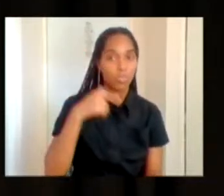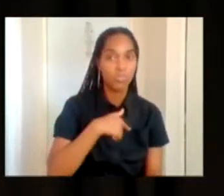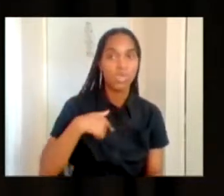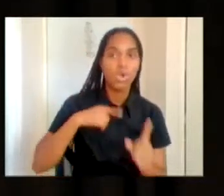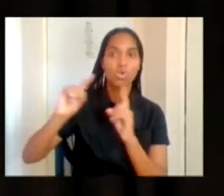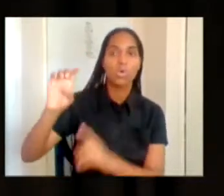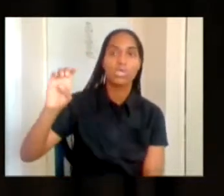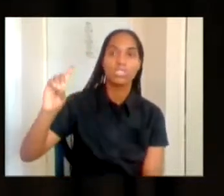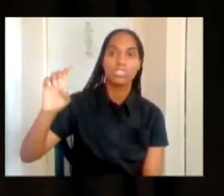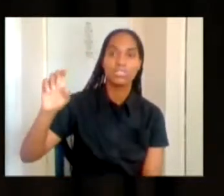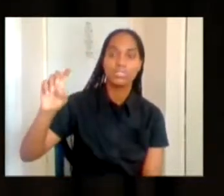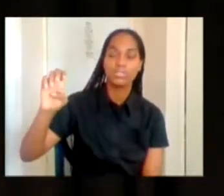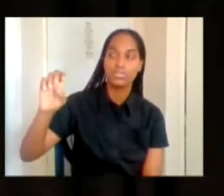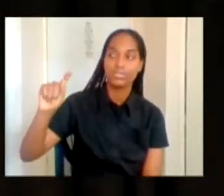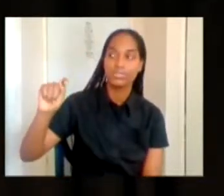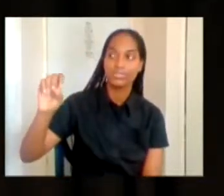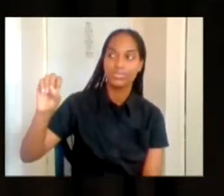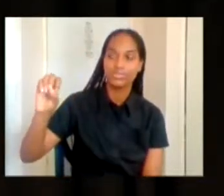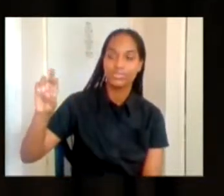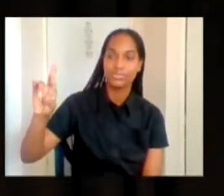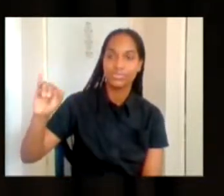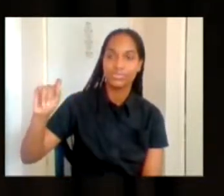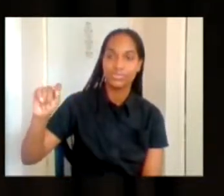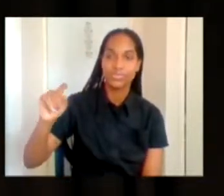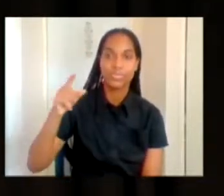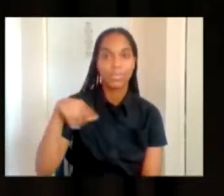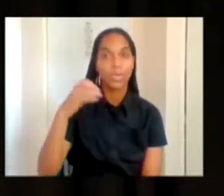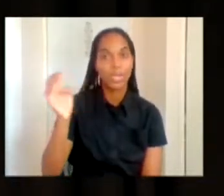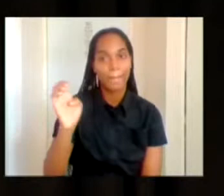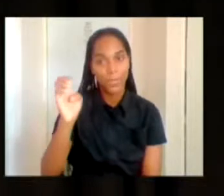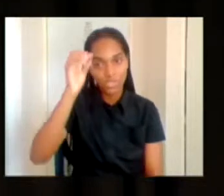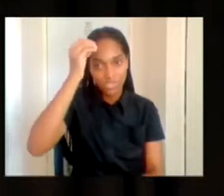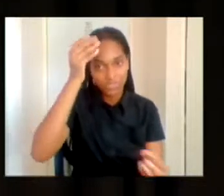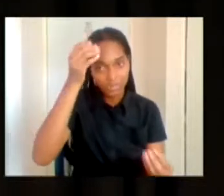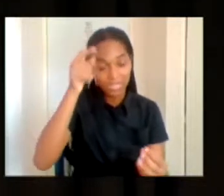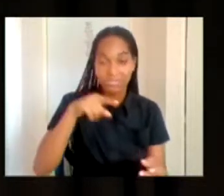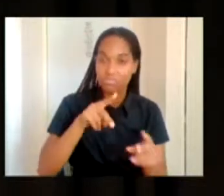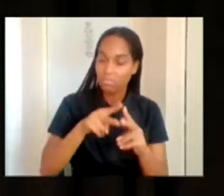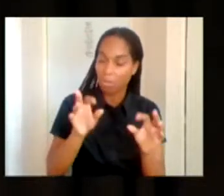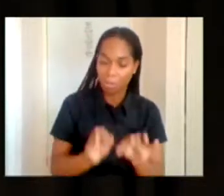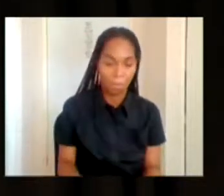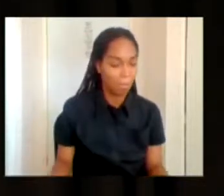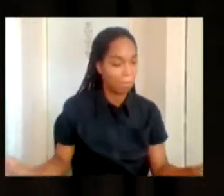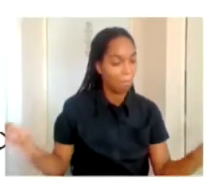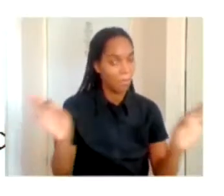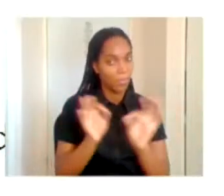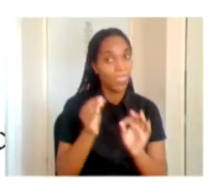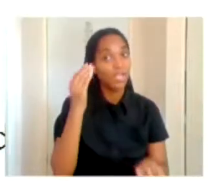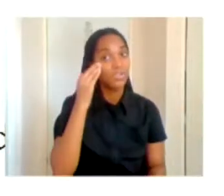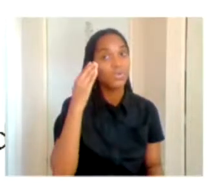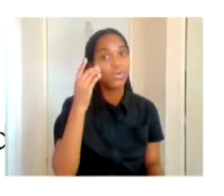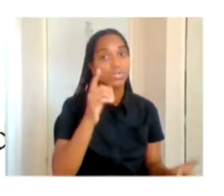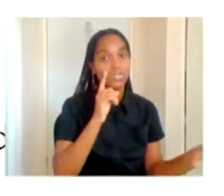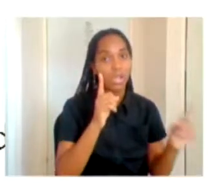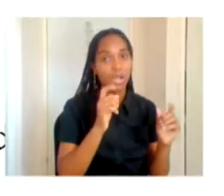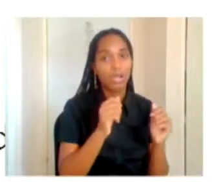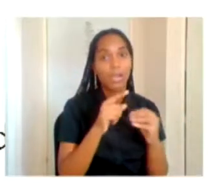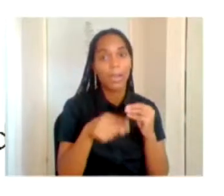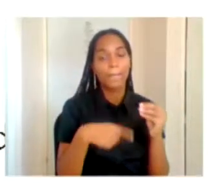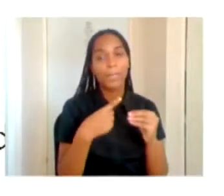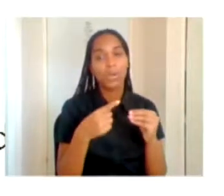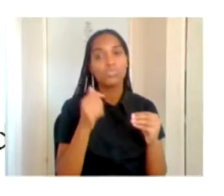to the automakers. Emergency information, this is very key, and I know there's a talk or a session on that